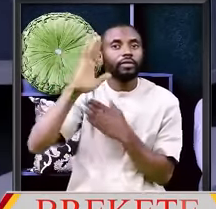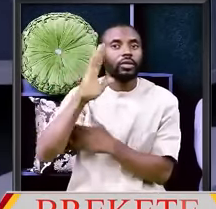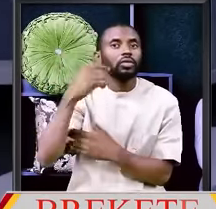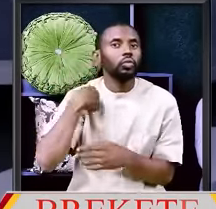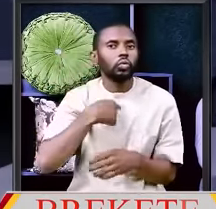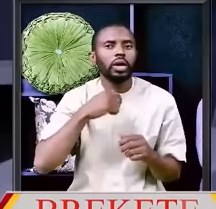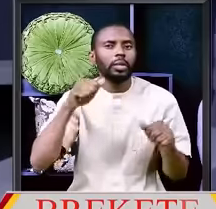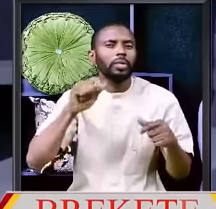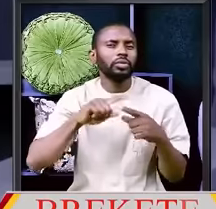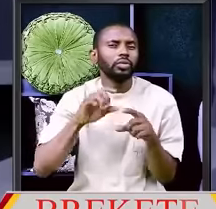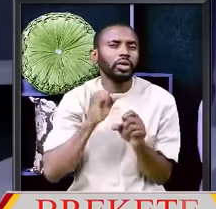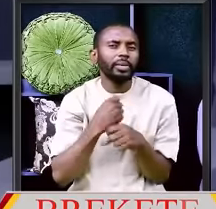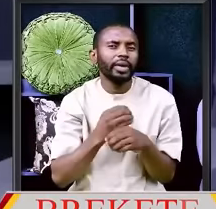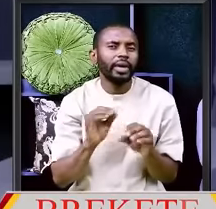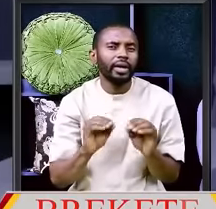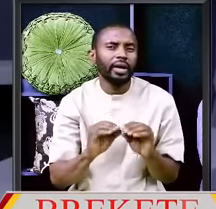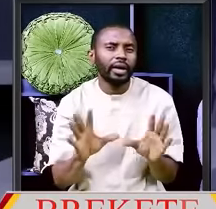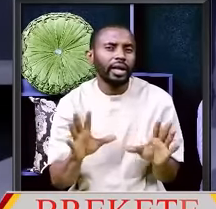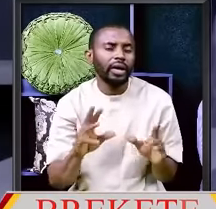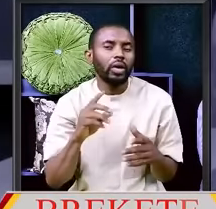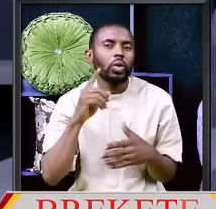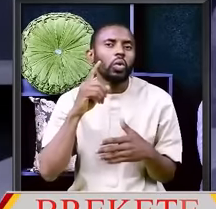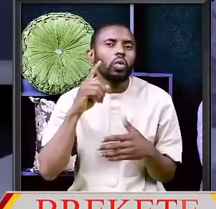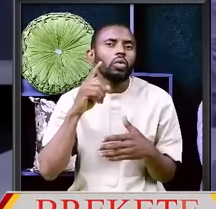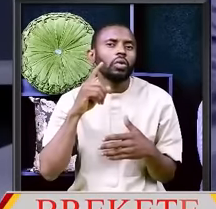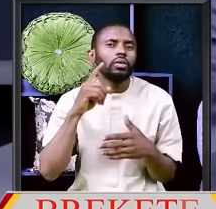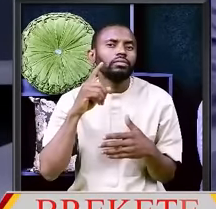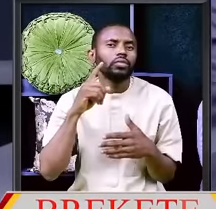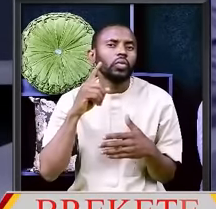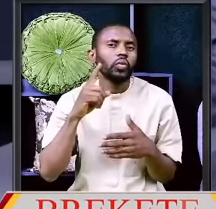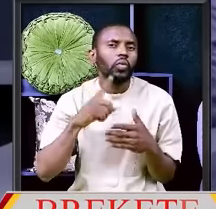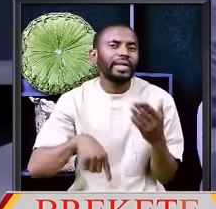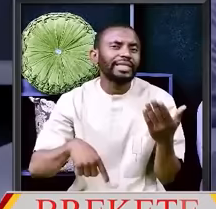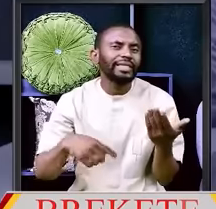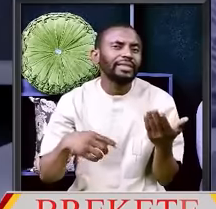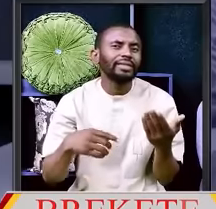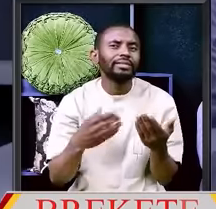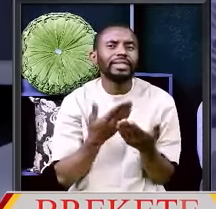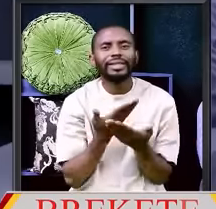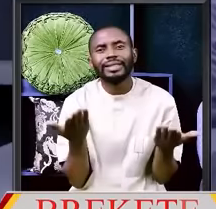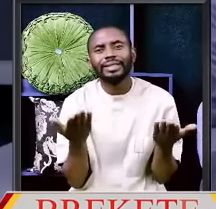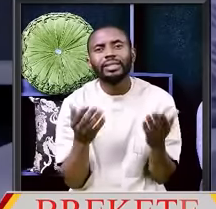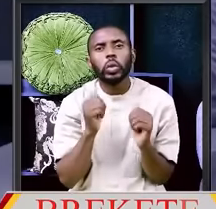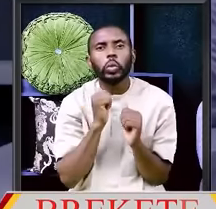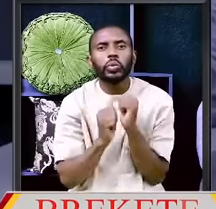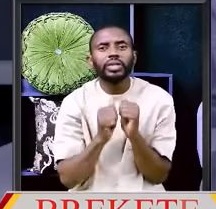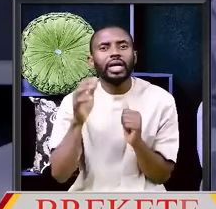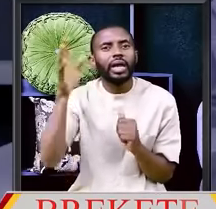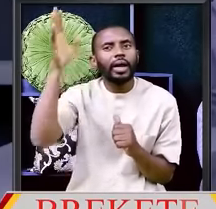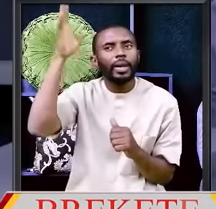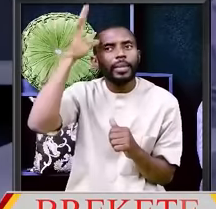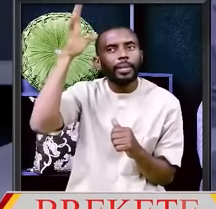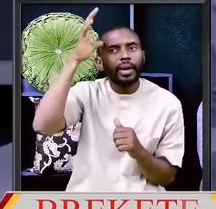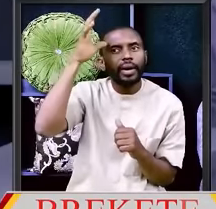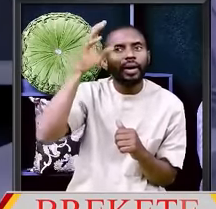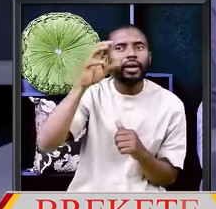have been able to make clear what in be the thing where Baba Mohbad